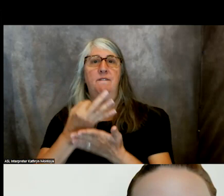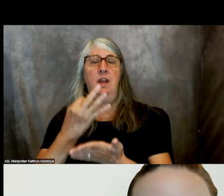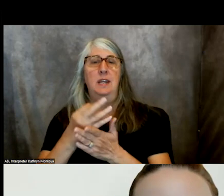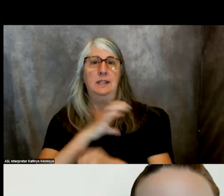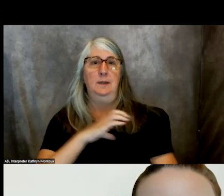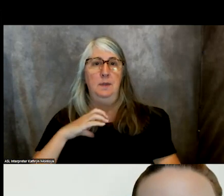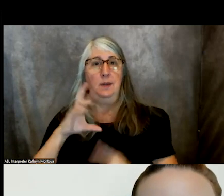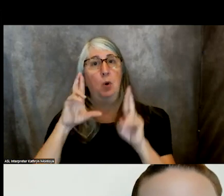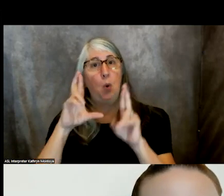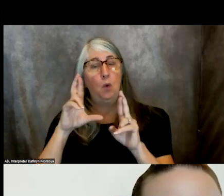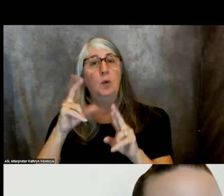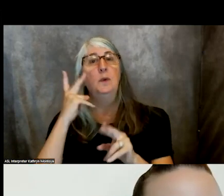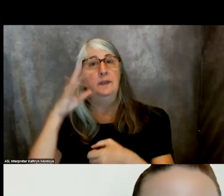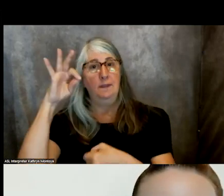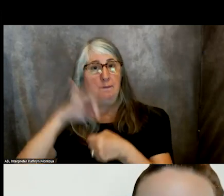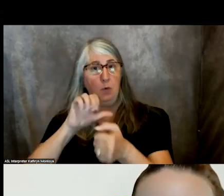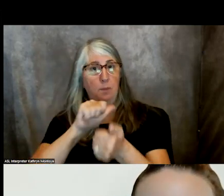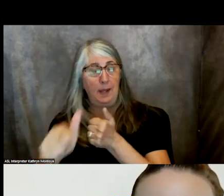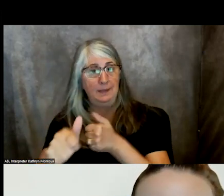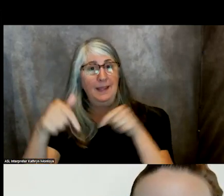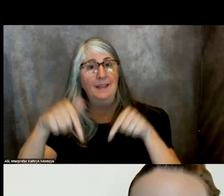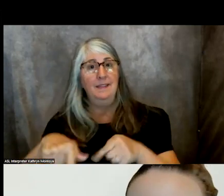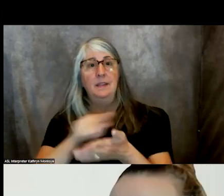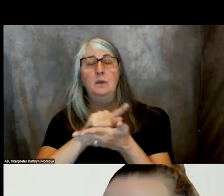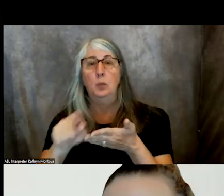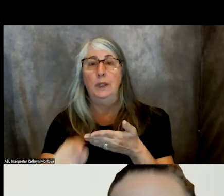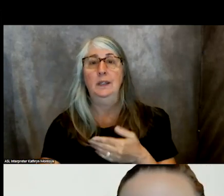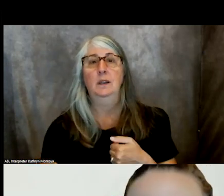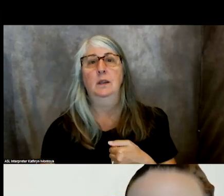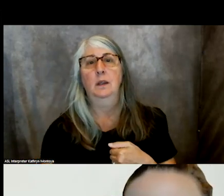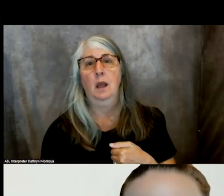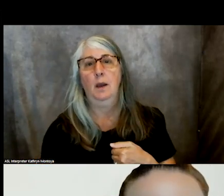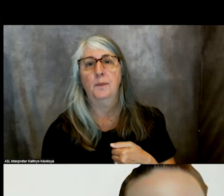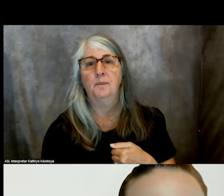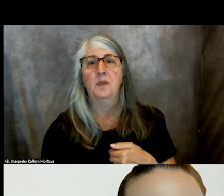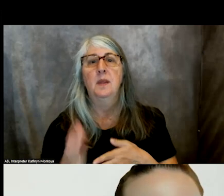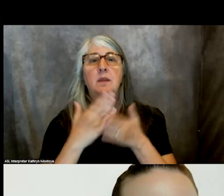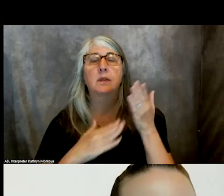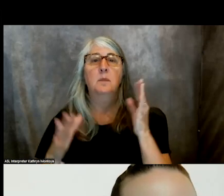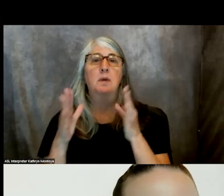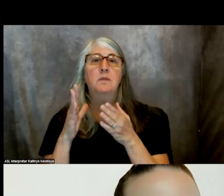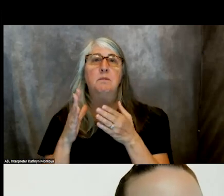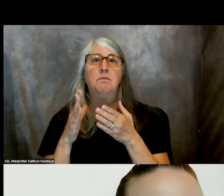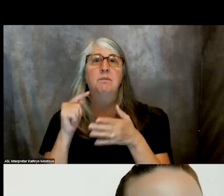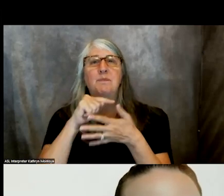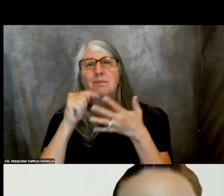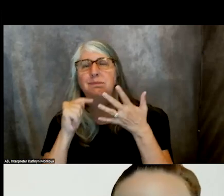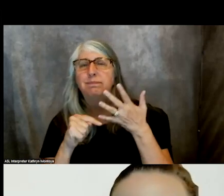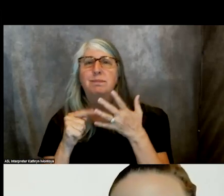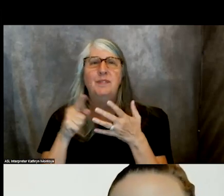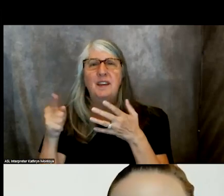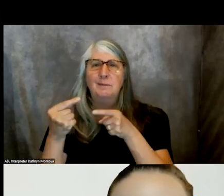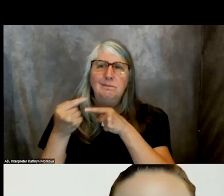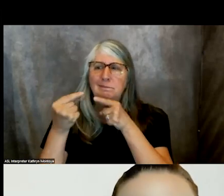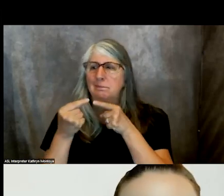We're hopeful we'll see it voted out this week. Some of the bill's components are running into a bit of a tough time, but not